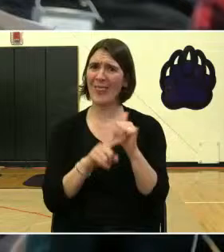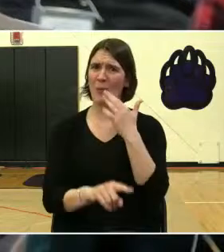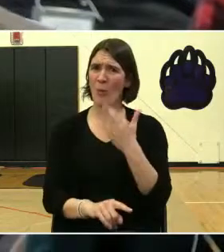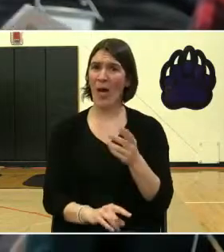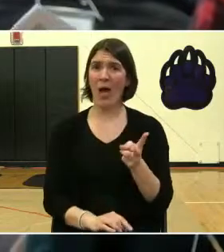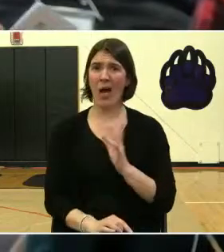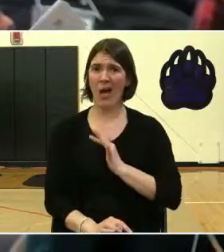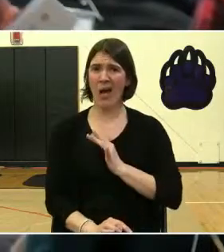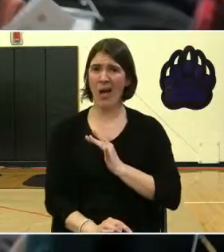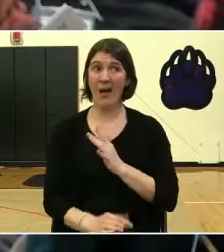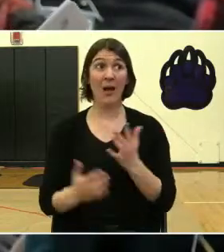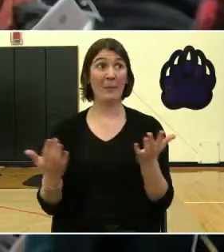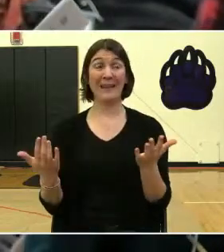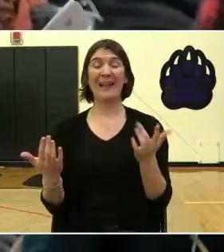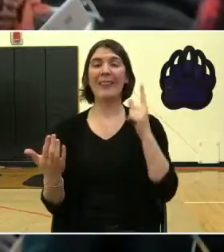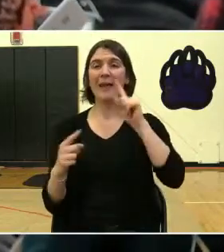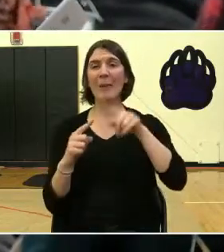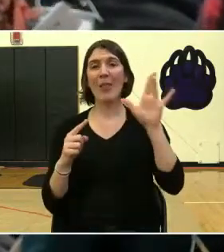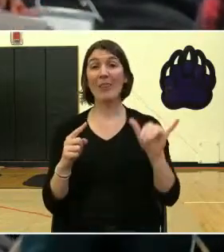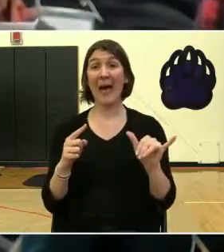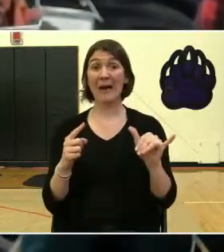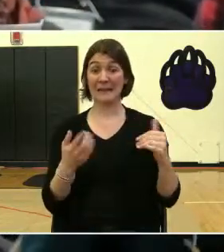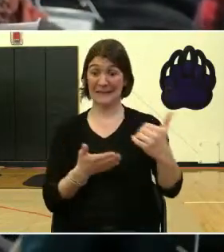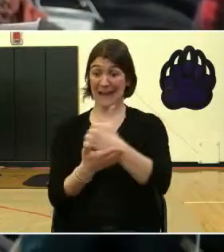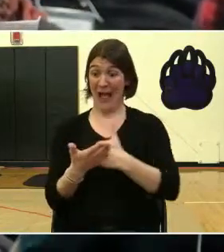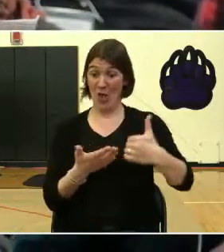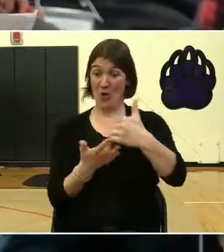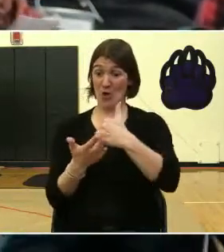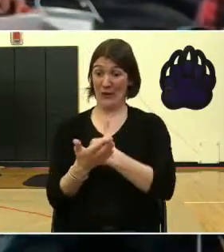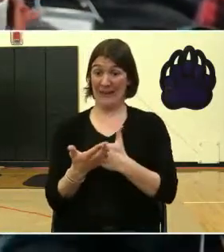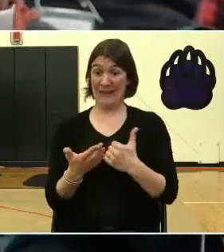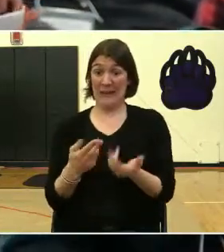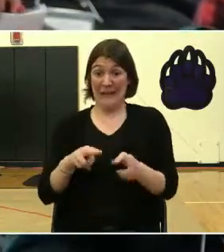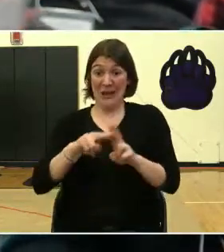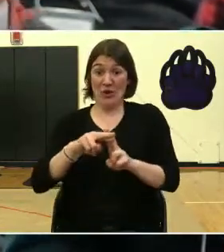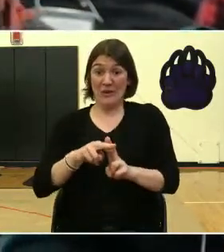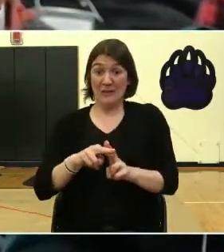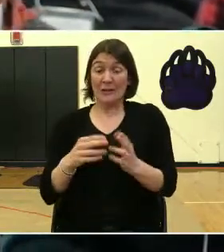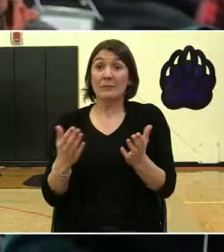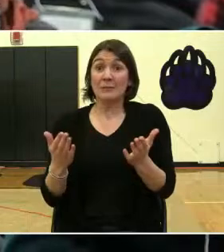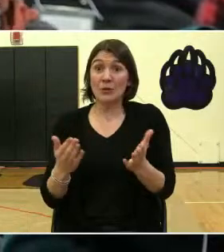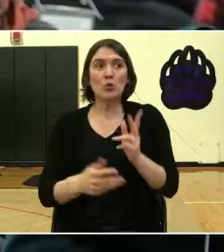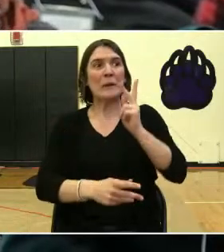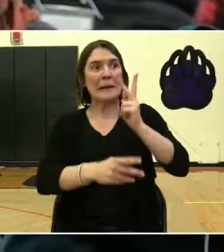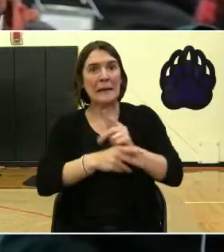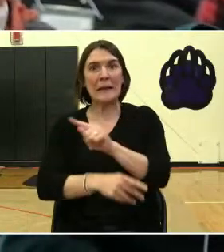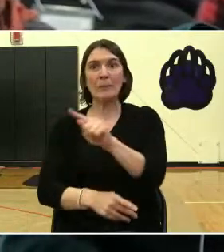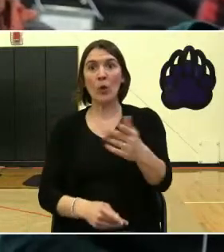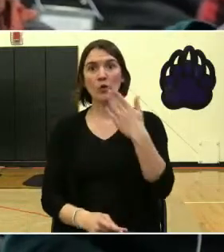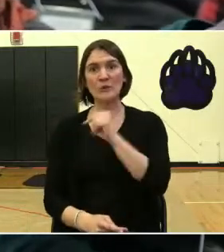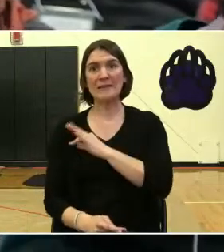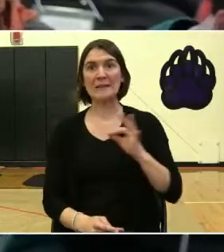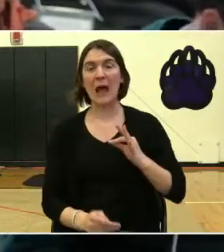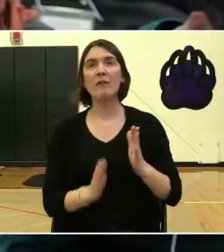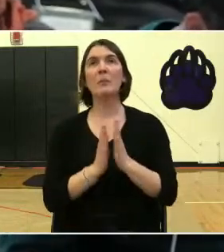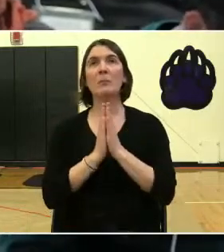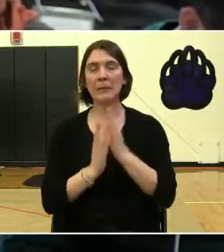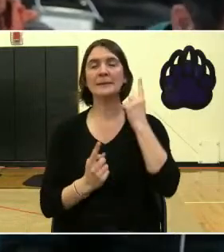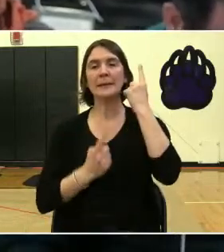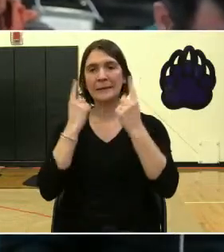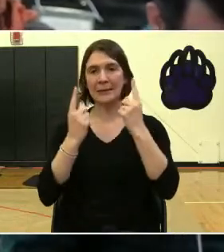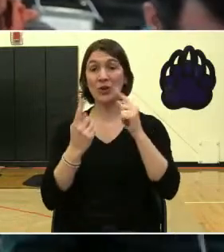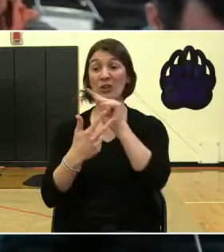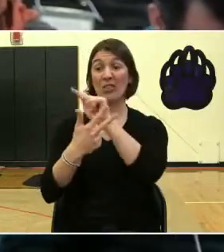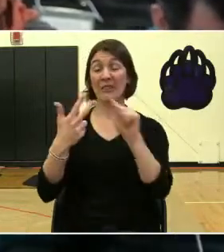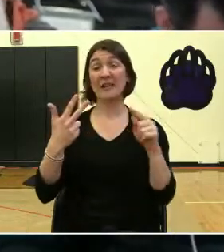uh so when we talk about um salary increasing salary to retain these employees I do think specifically